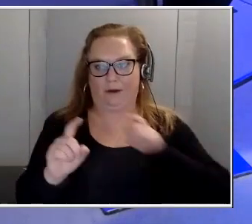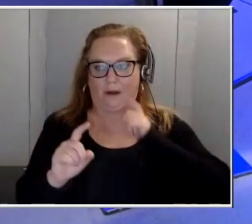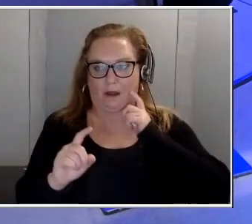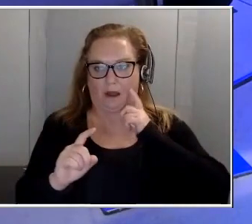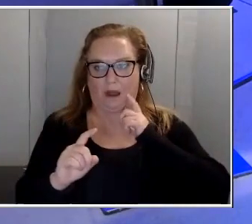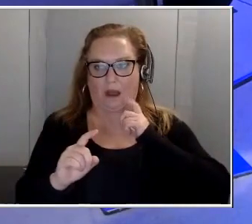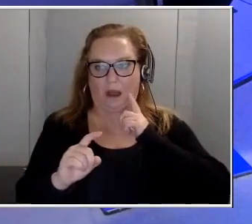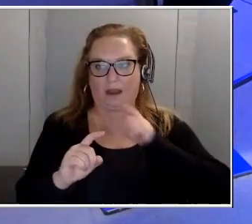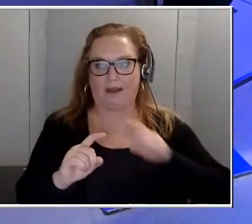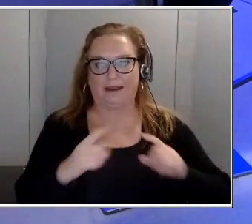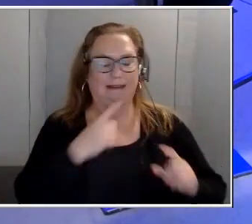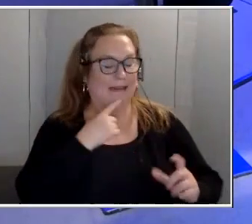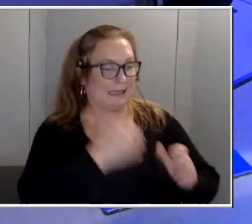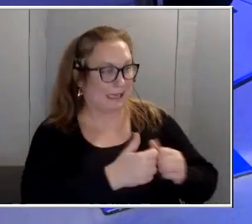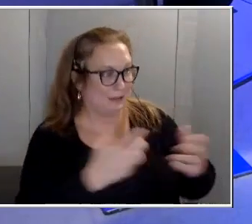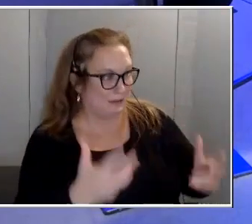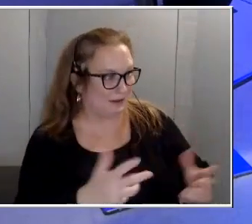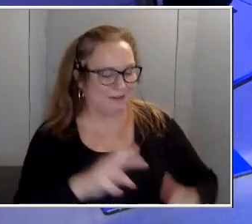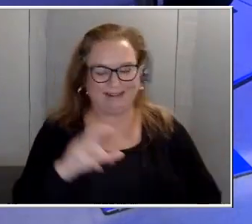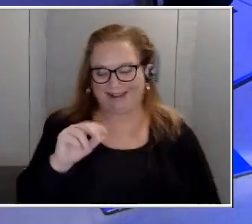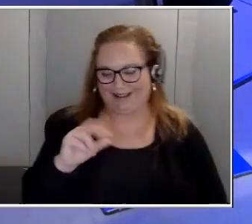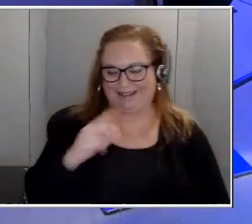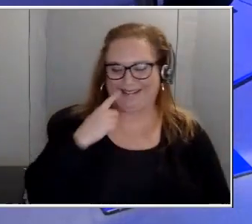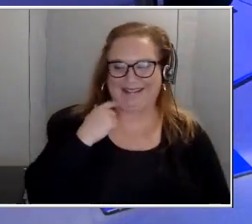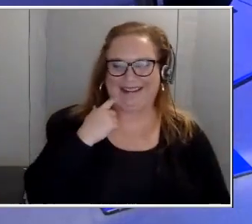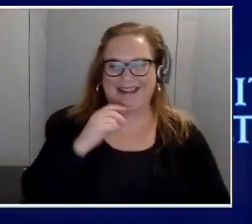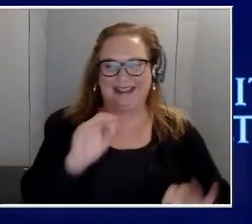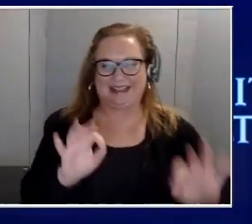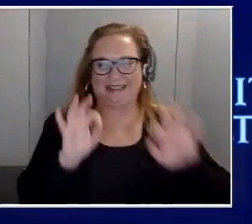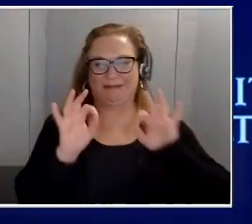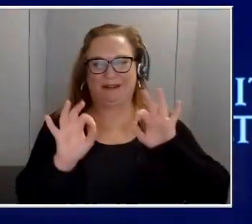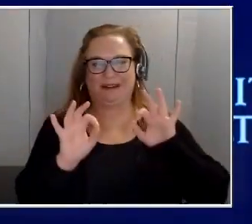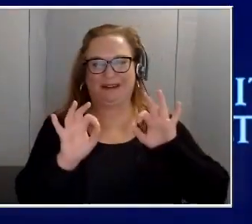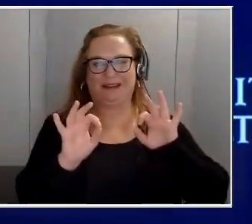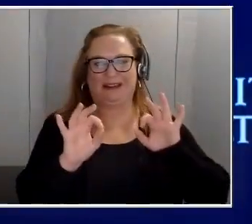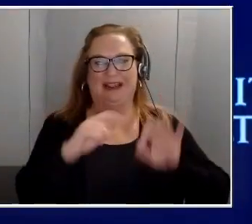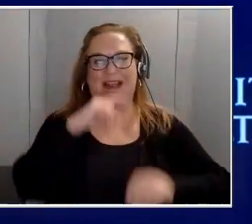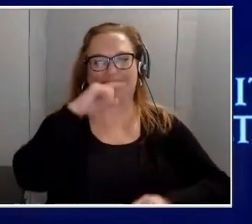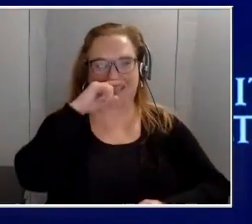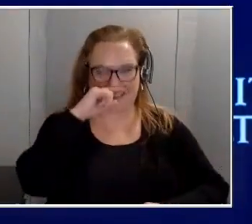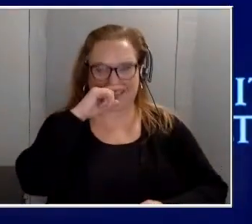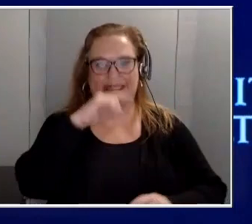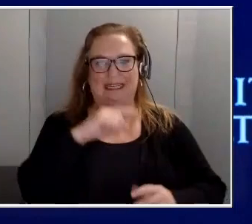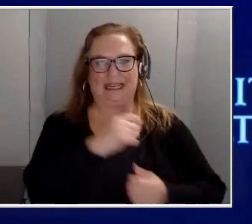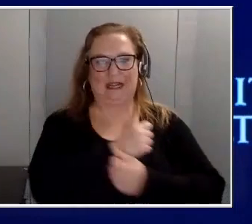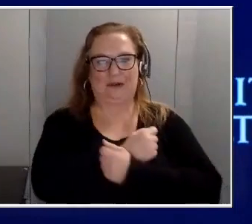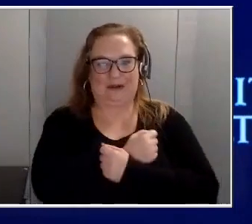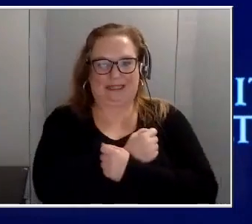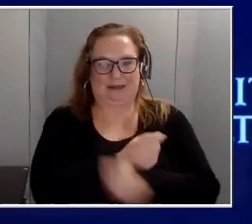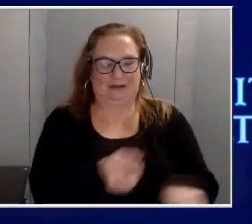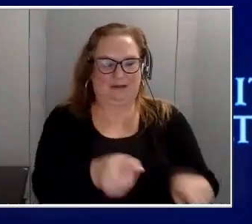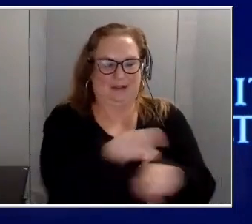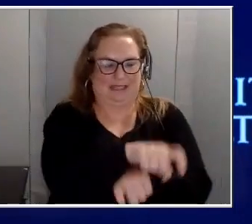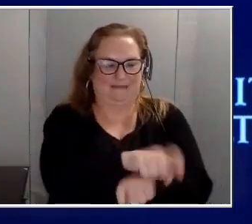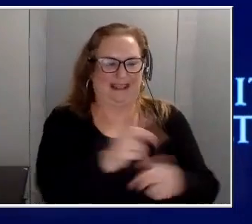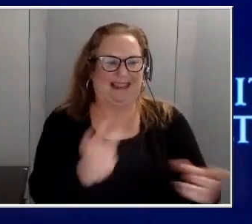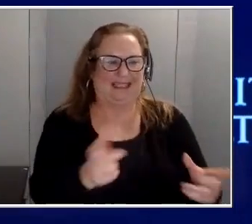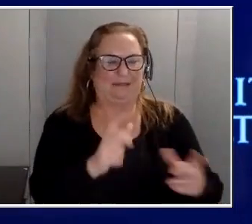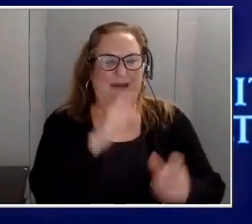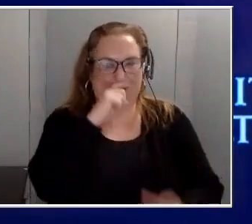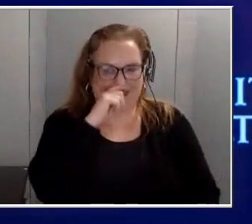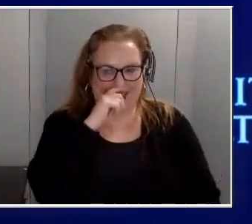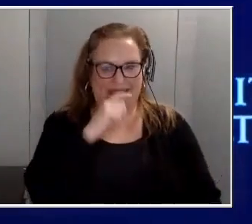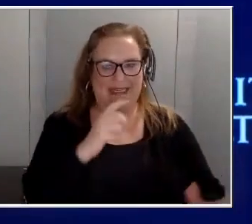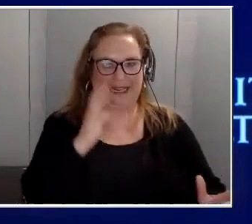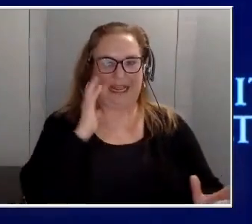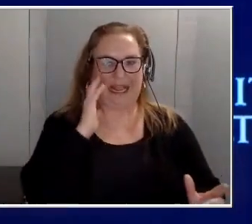just say too much? No, it's perfect. It's perfect. It's perfect. I'm just picturing myself standing there sort of crossing my legs when I'm about to sneeze. Exactly. And I know I'm